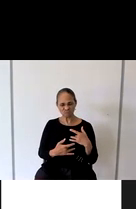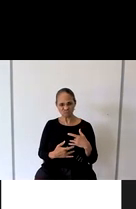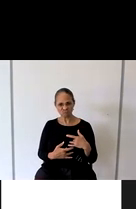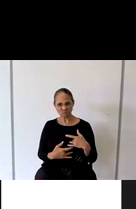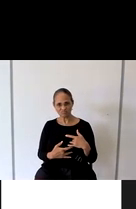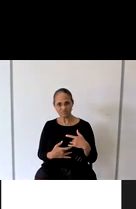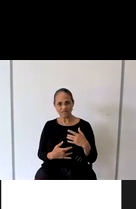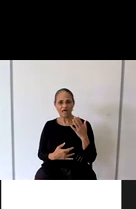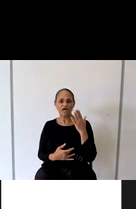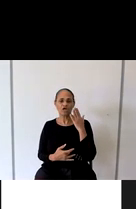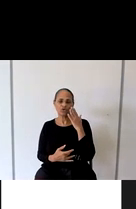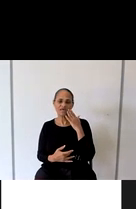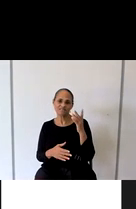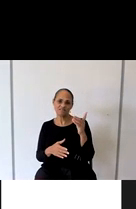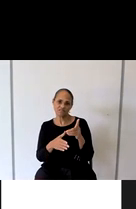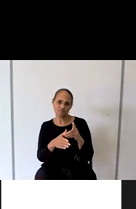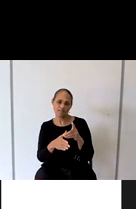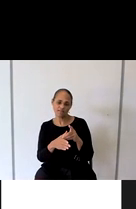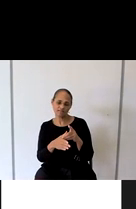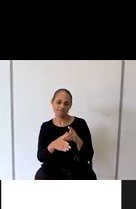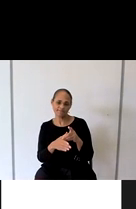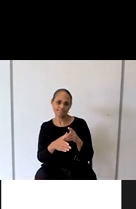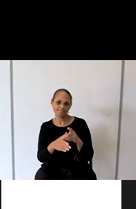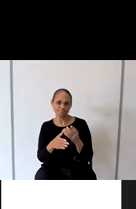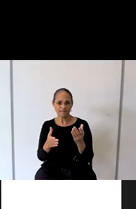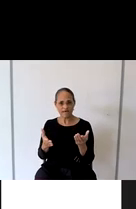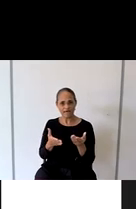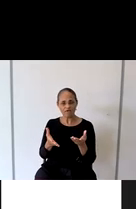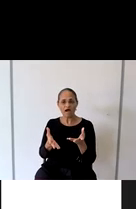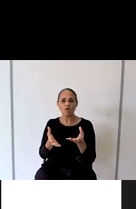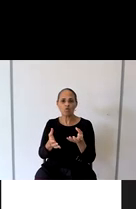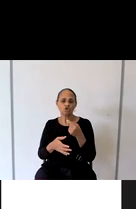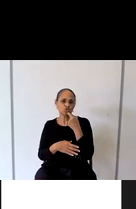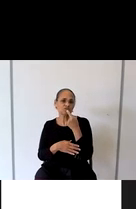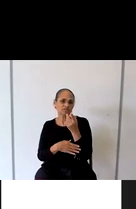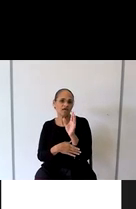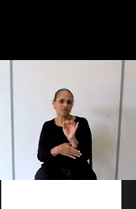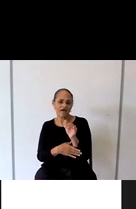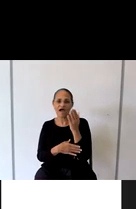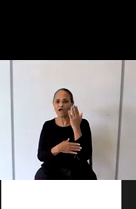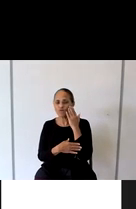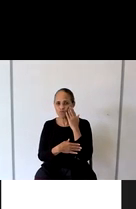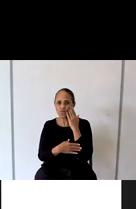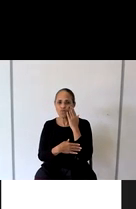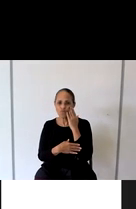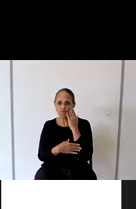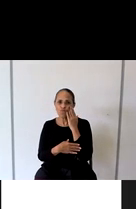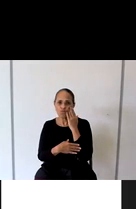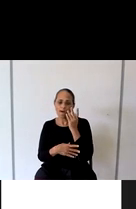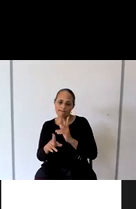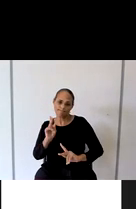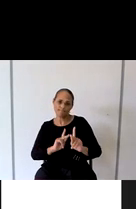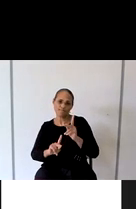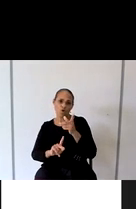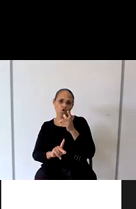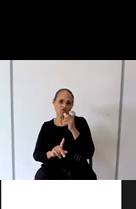that he has a disability. And here, I do want to say that I know people who have